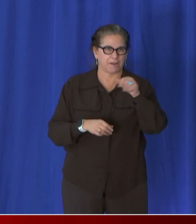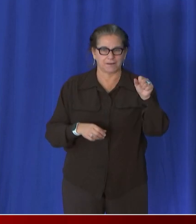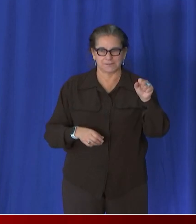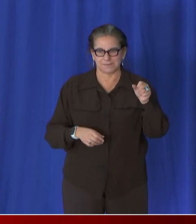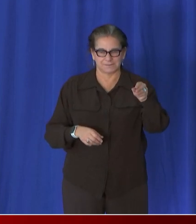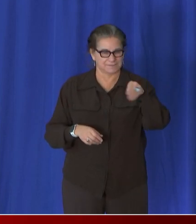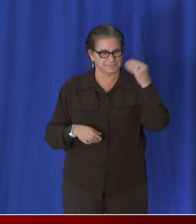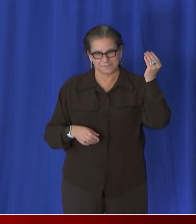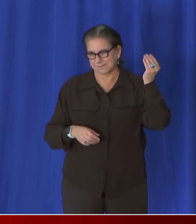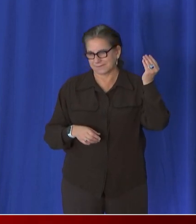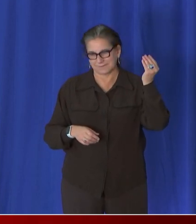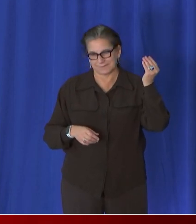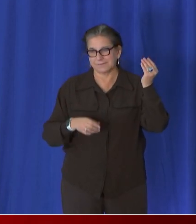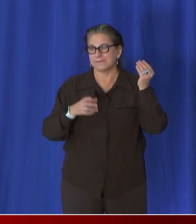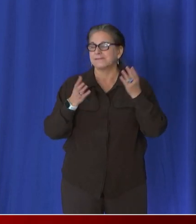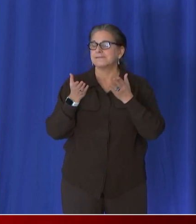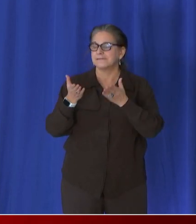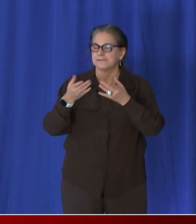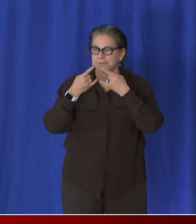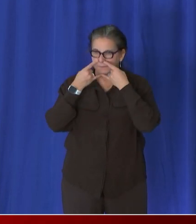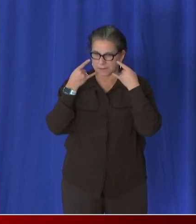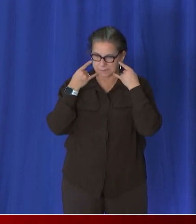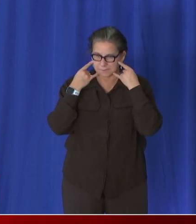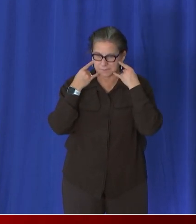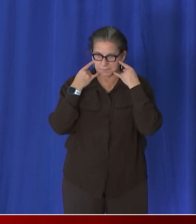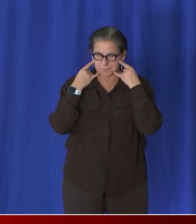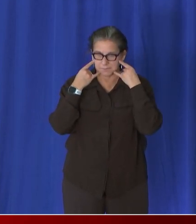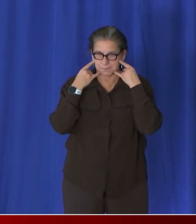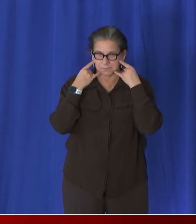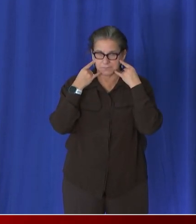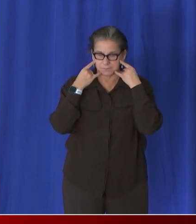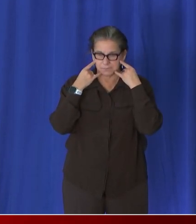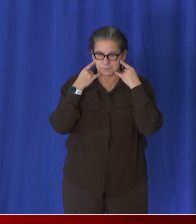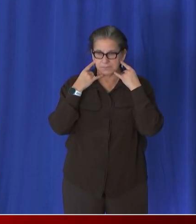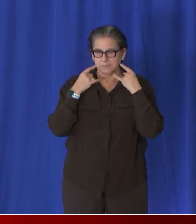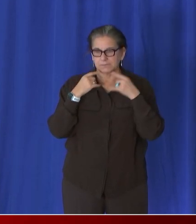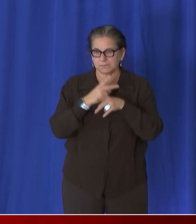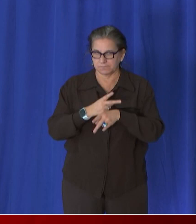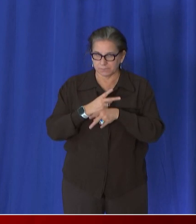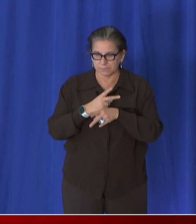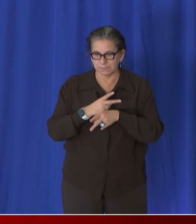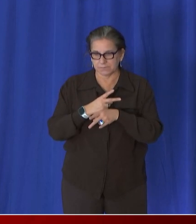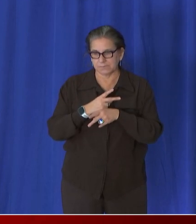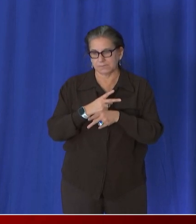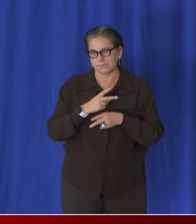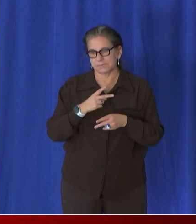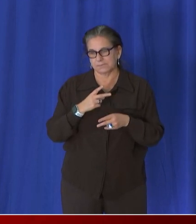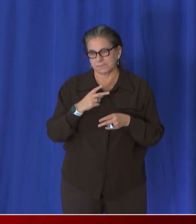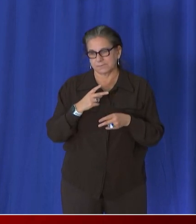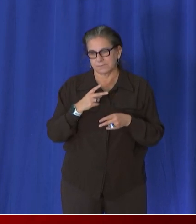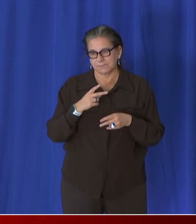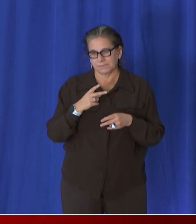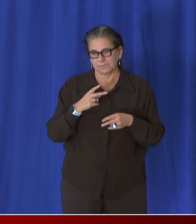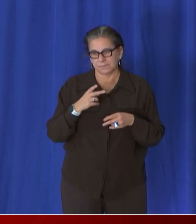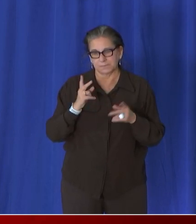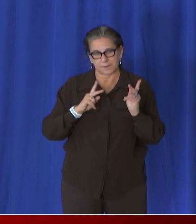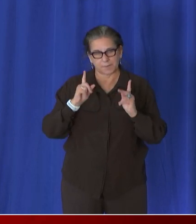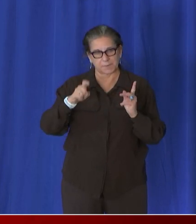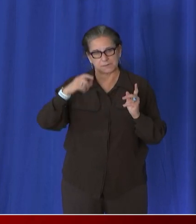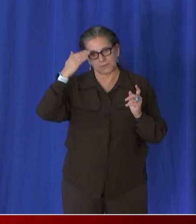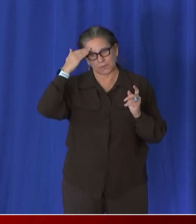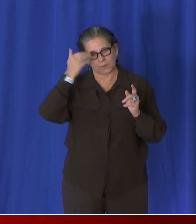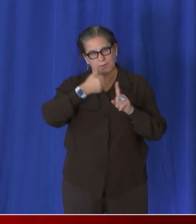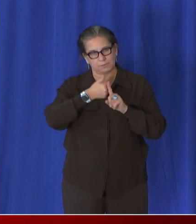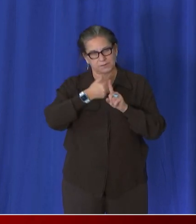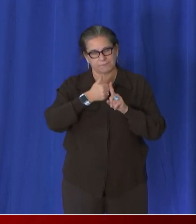right now in getting a test result before they go somewhere for Christmas. So we want them to know their status, but we still want them to take precautions as they get those tests.